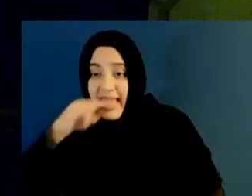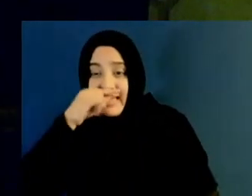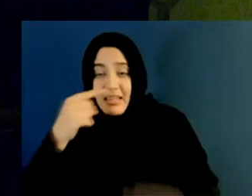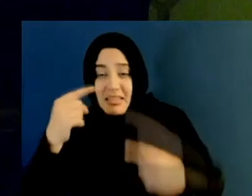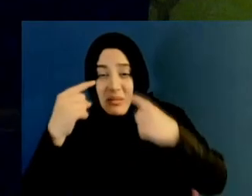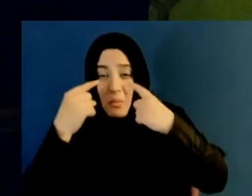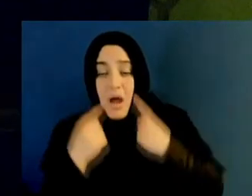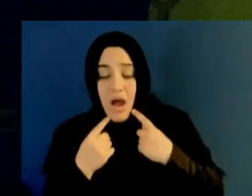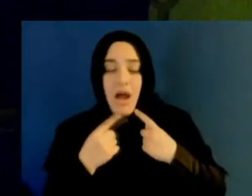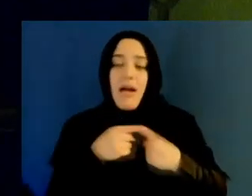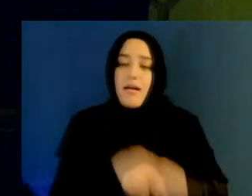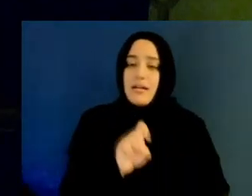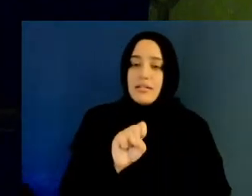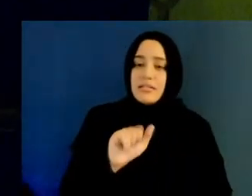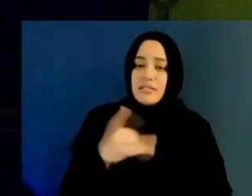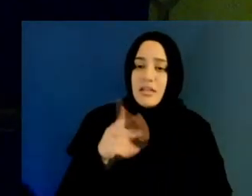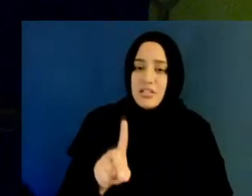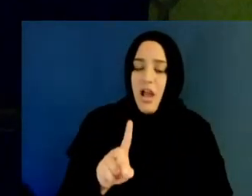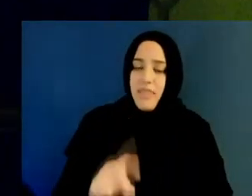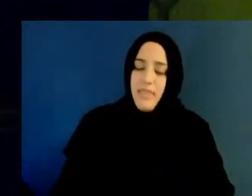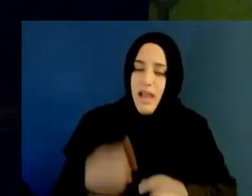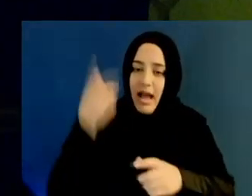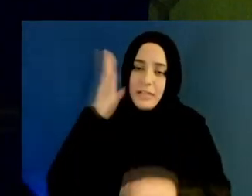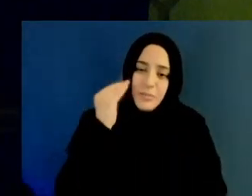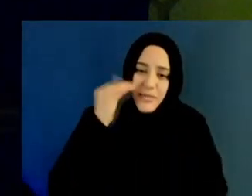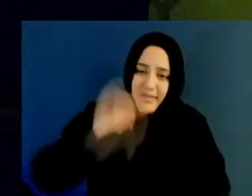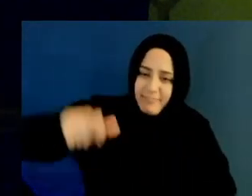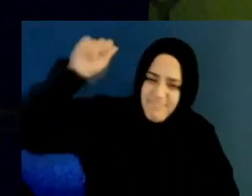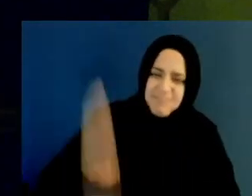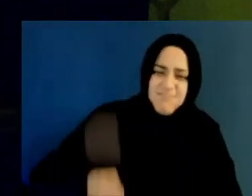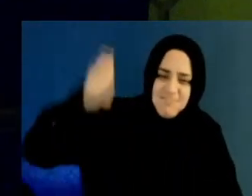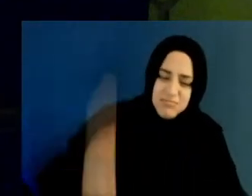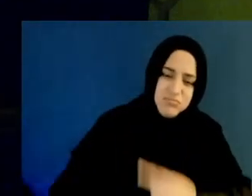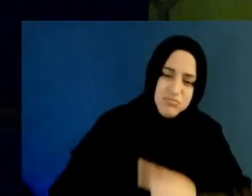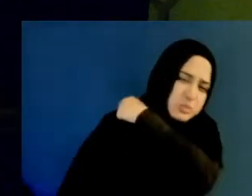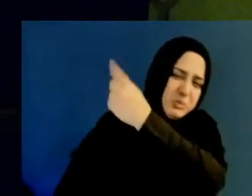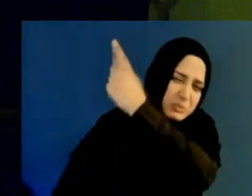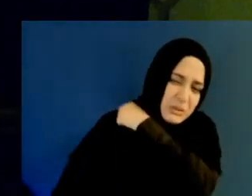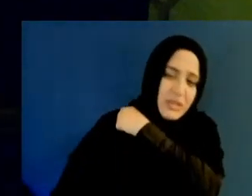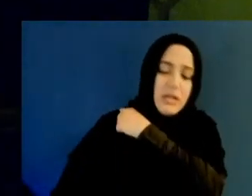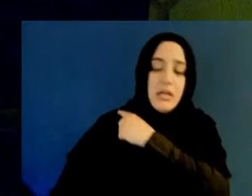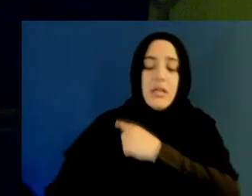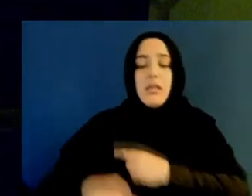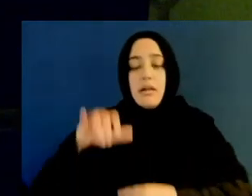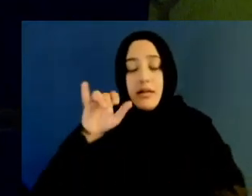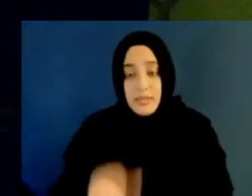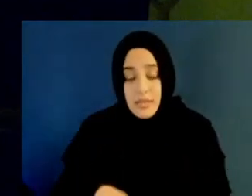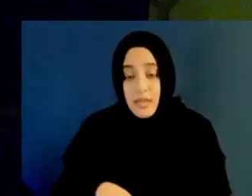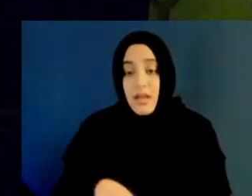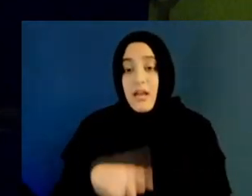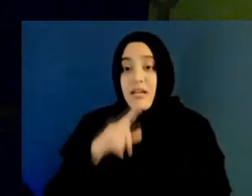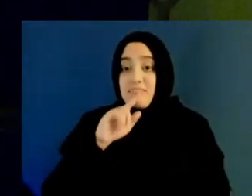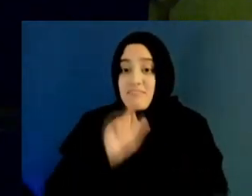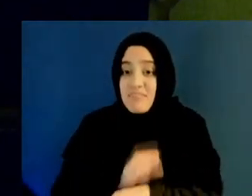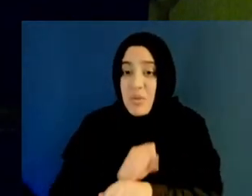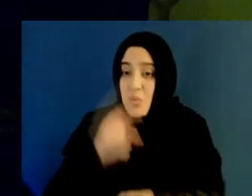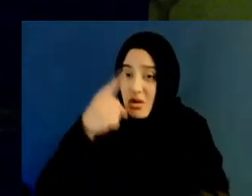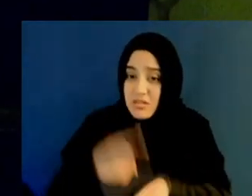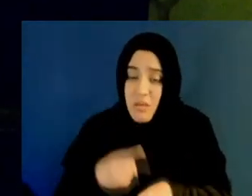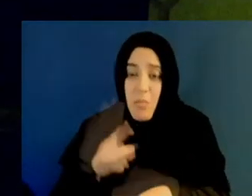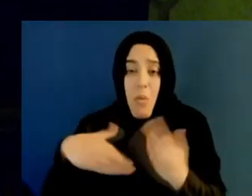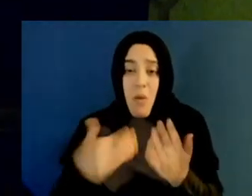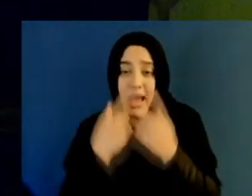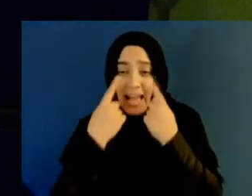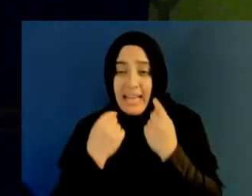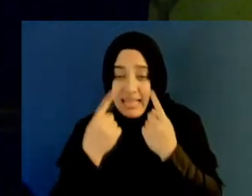read today, that at one point the children were crying, so Shimar al-Lain came, and with a spear, he hit